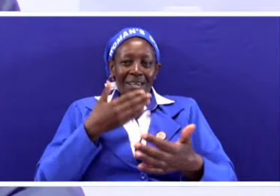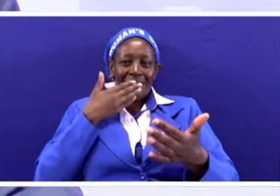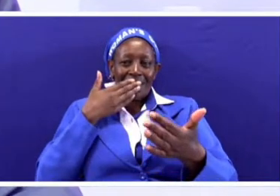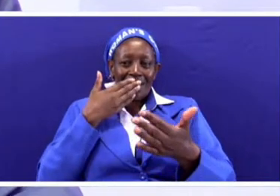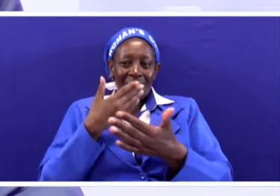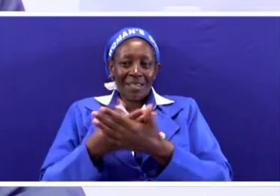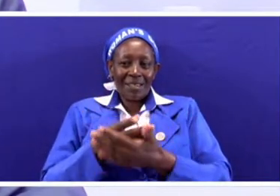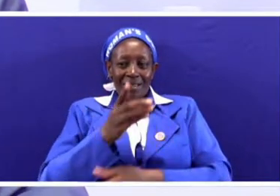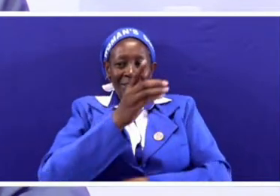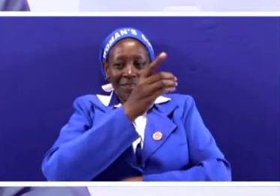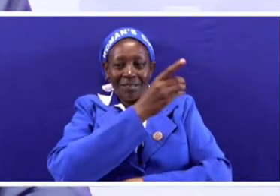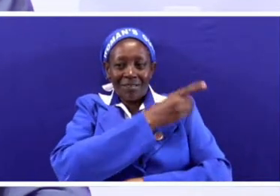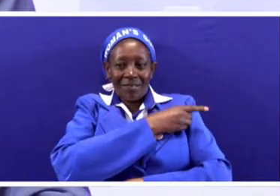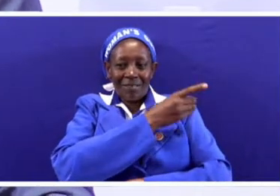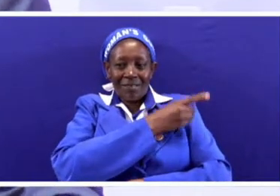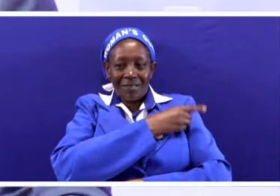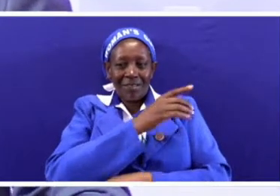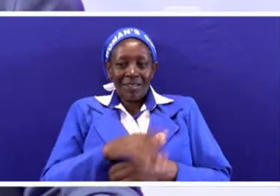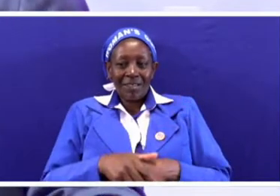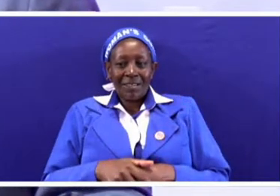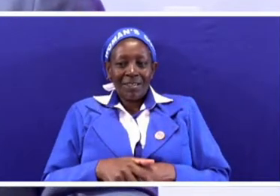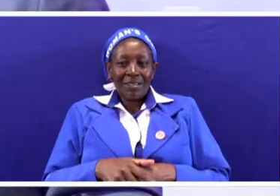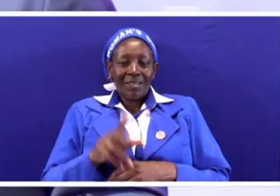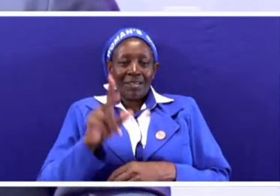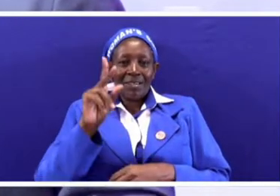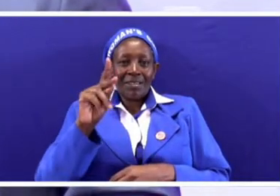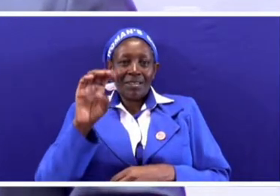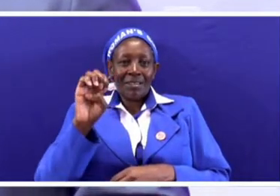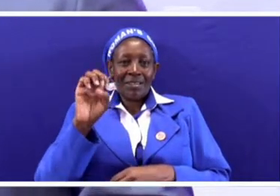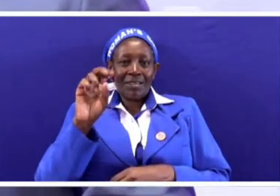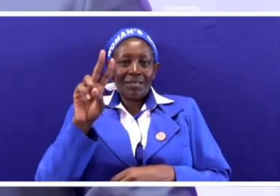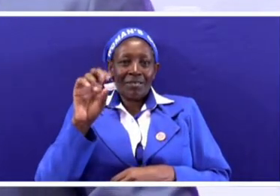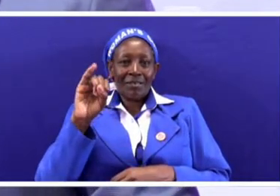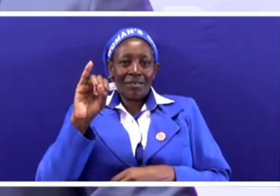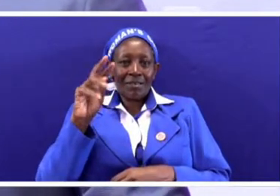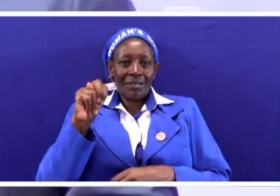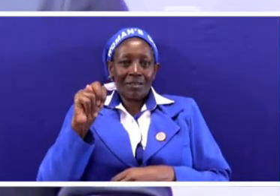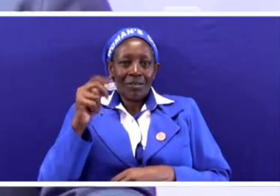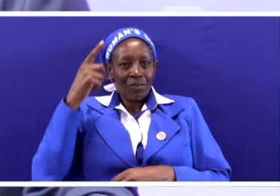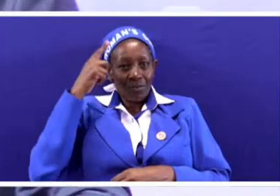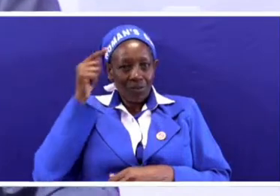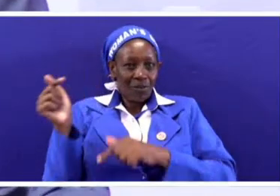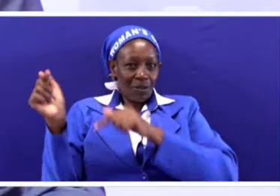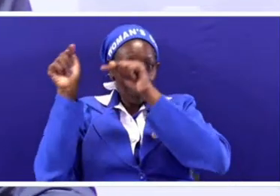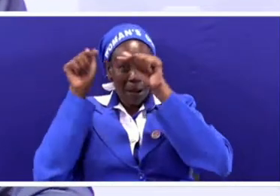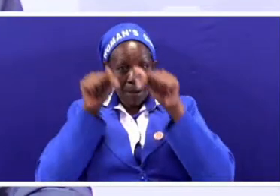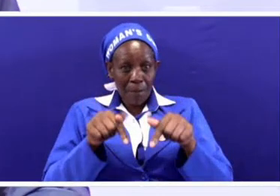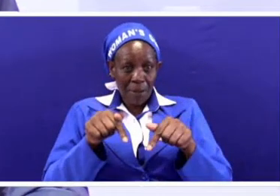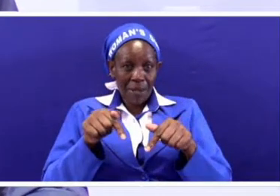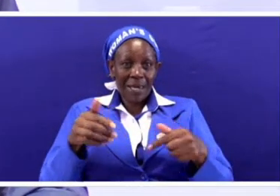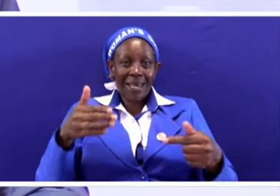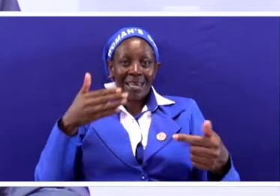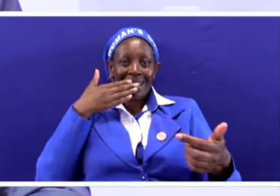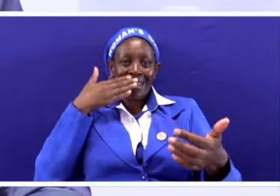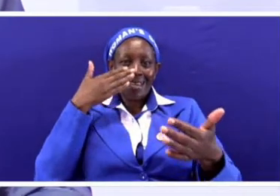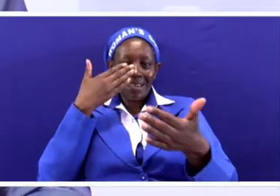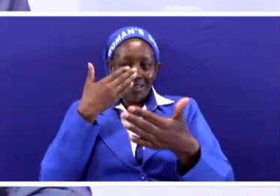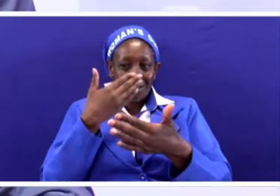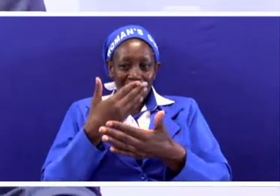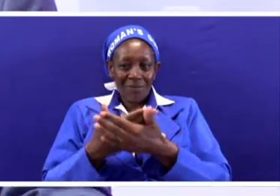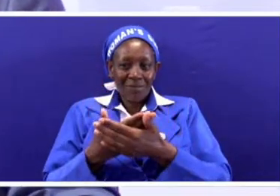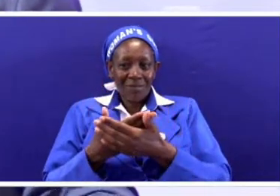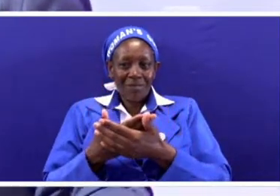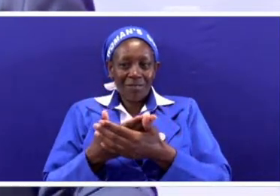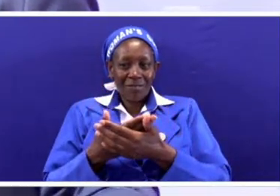Kevin Murathi, for your availability. Thank you for your generosity.